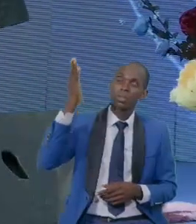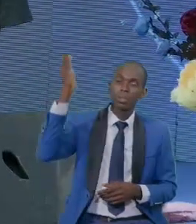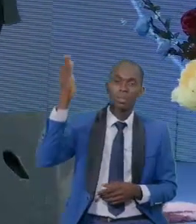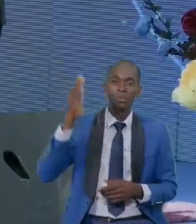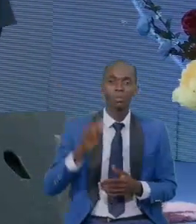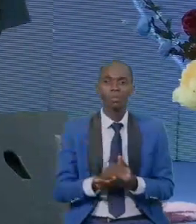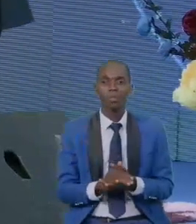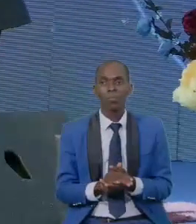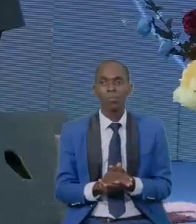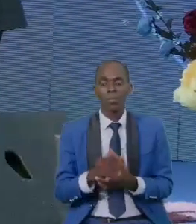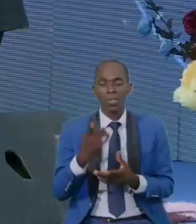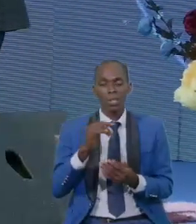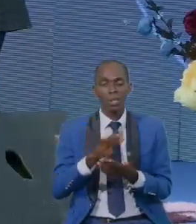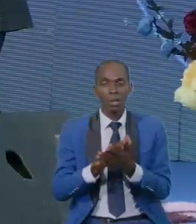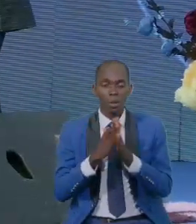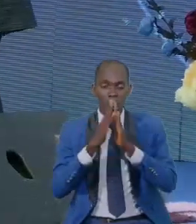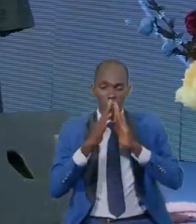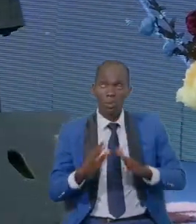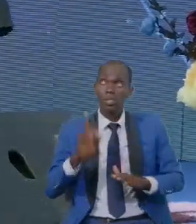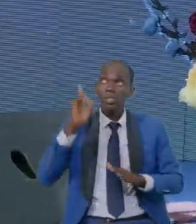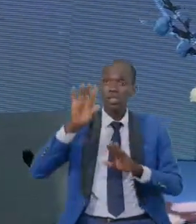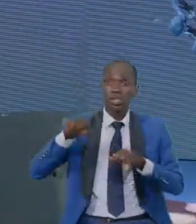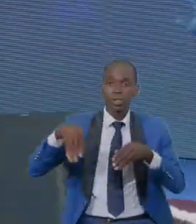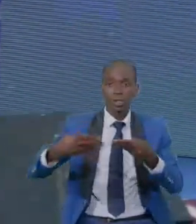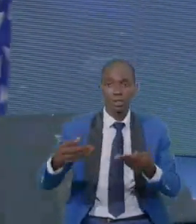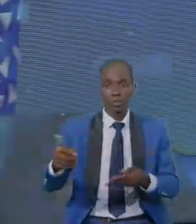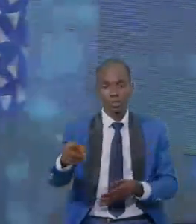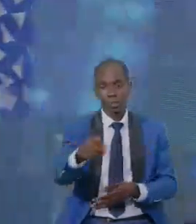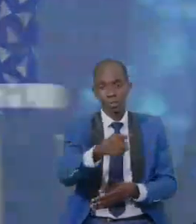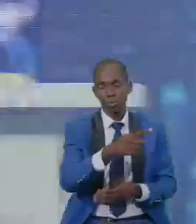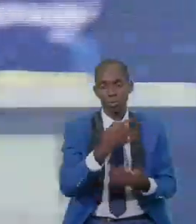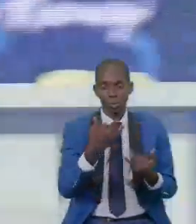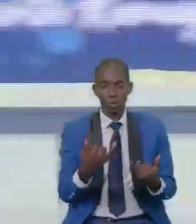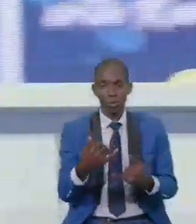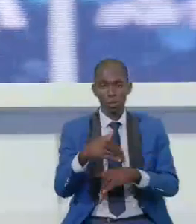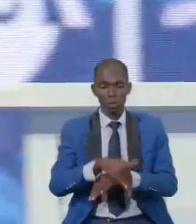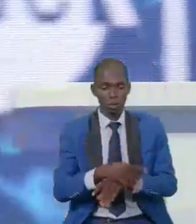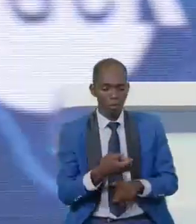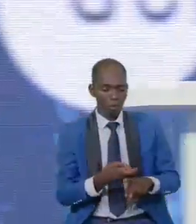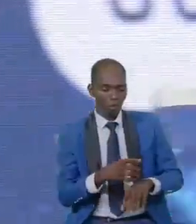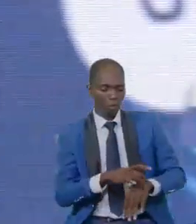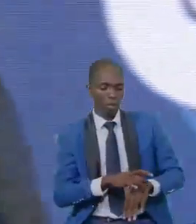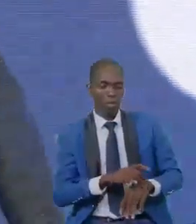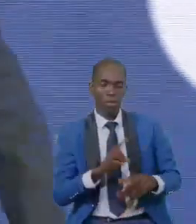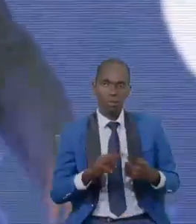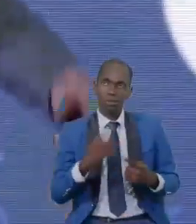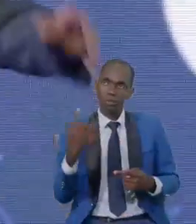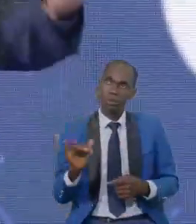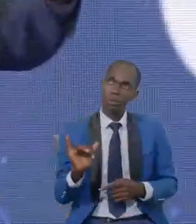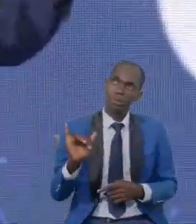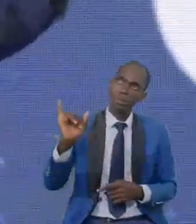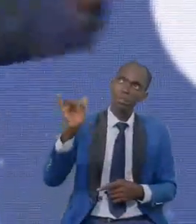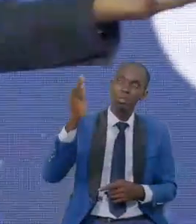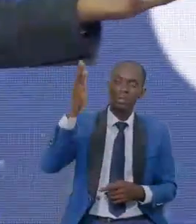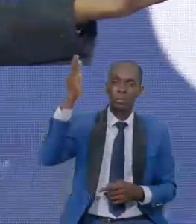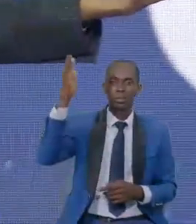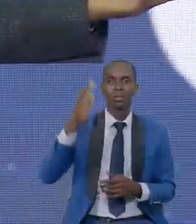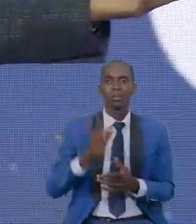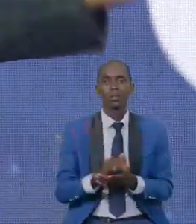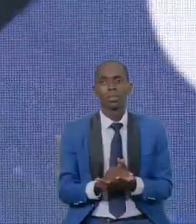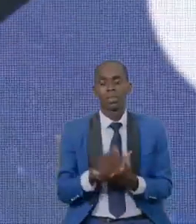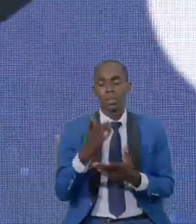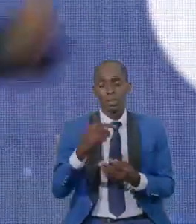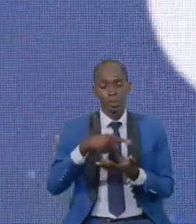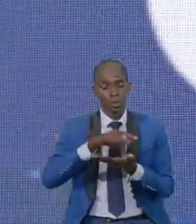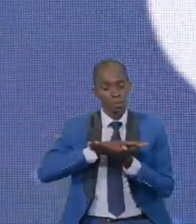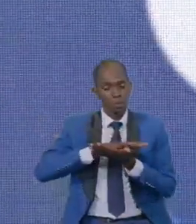The peace he gives you tonight. From earth to eternity. The purity,